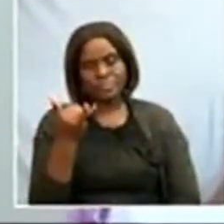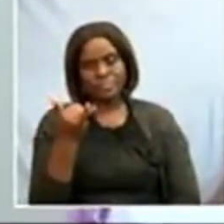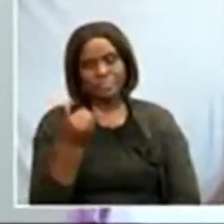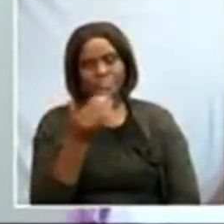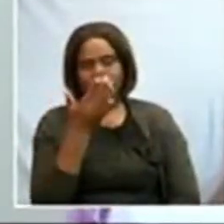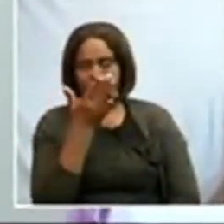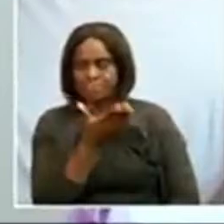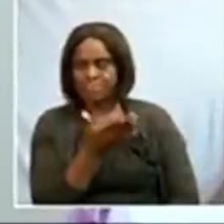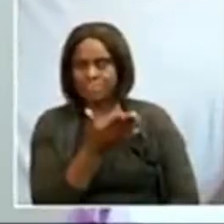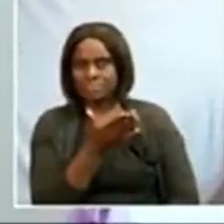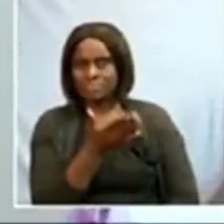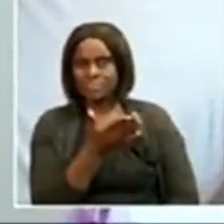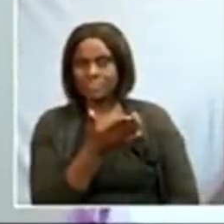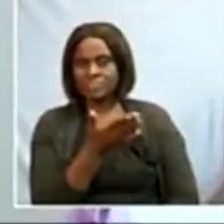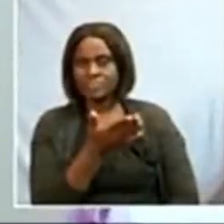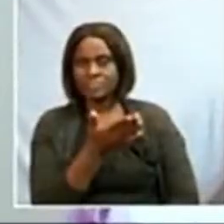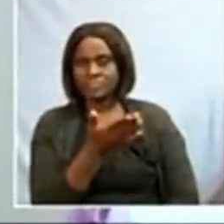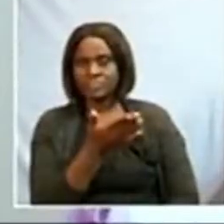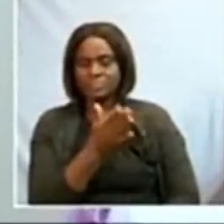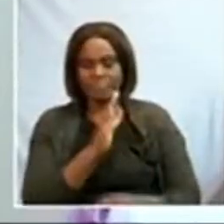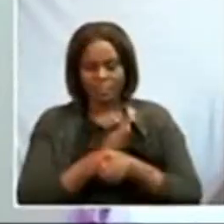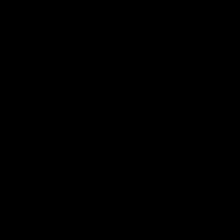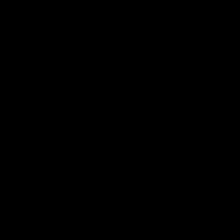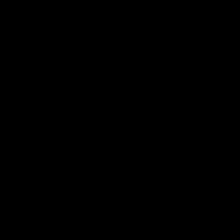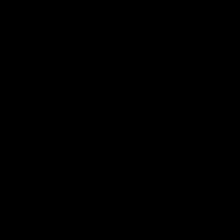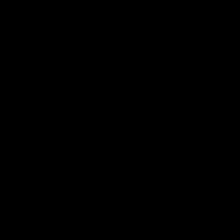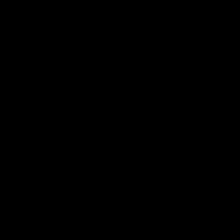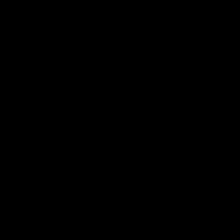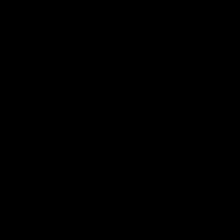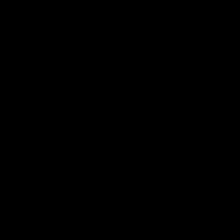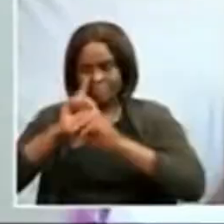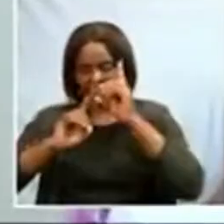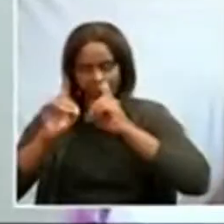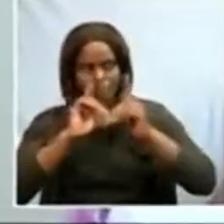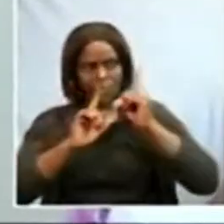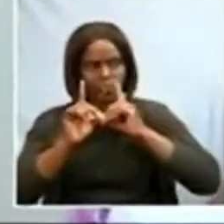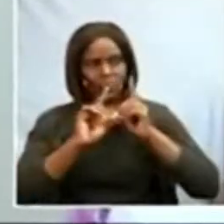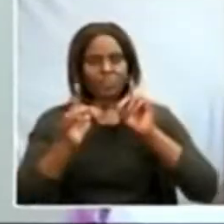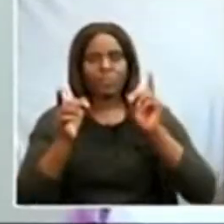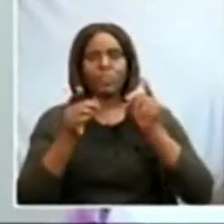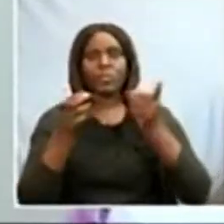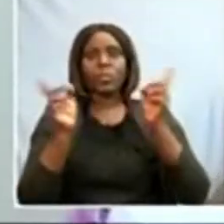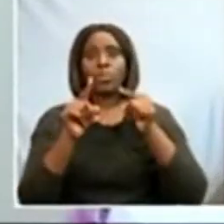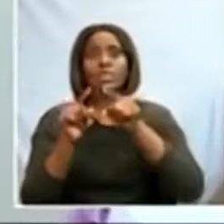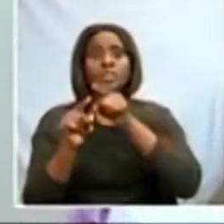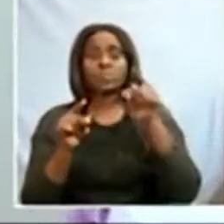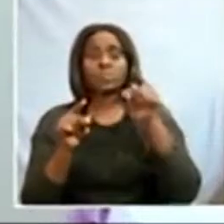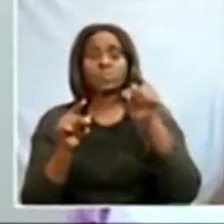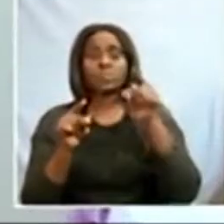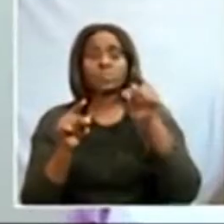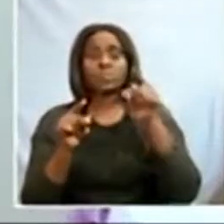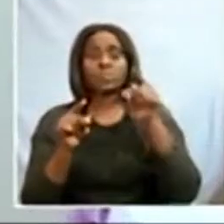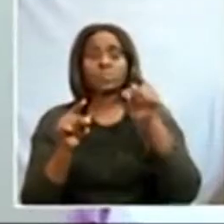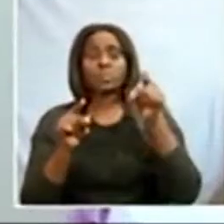it that after engaging, that is when they are